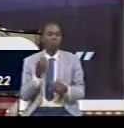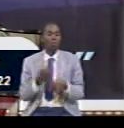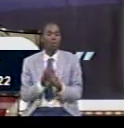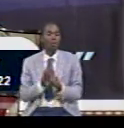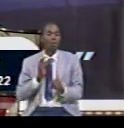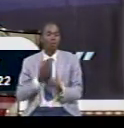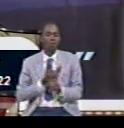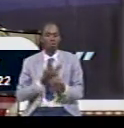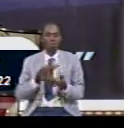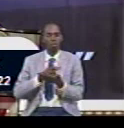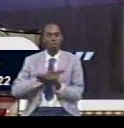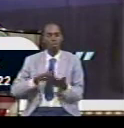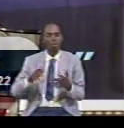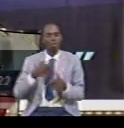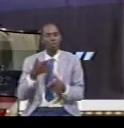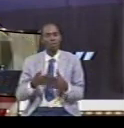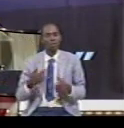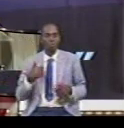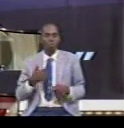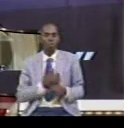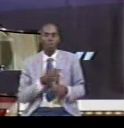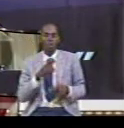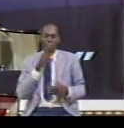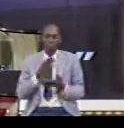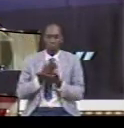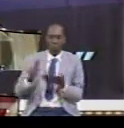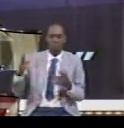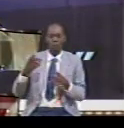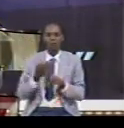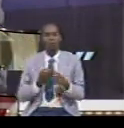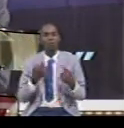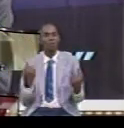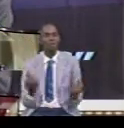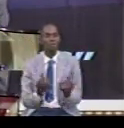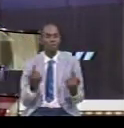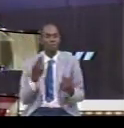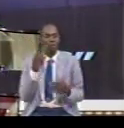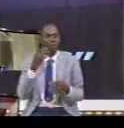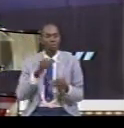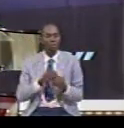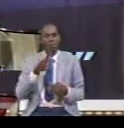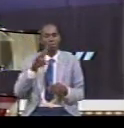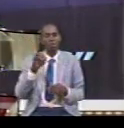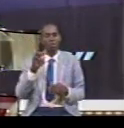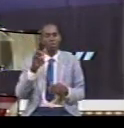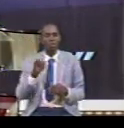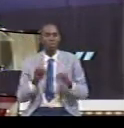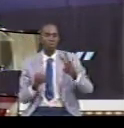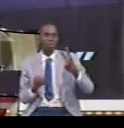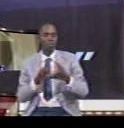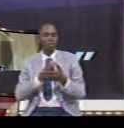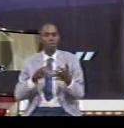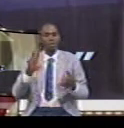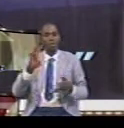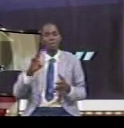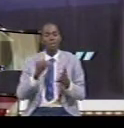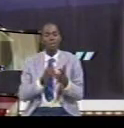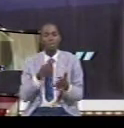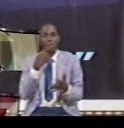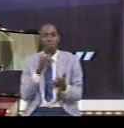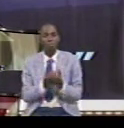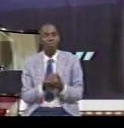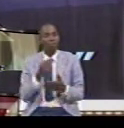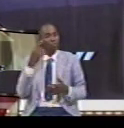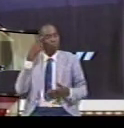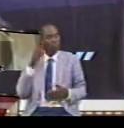And then we are kept away from sinning. It tells us, Romans chapter 6 and verse 7. It says, for he